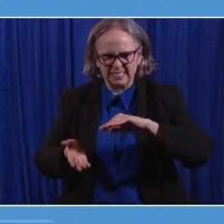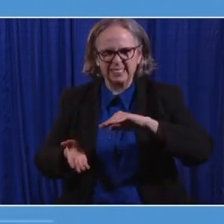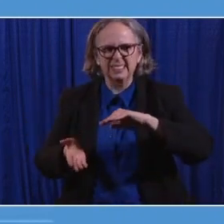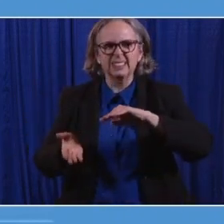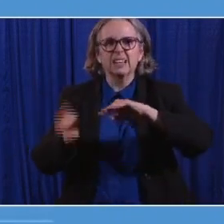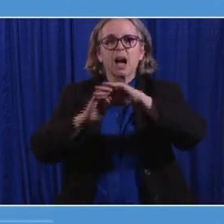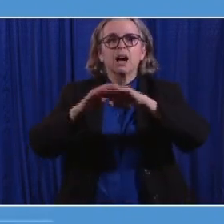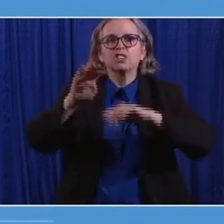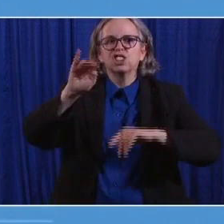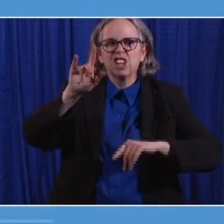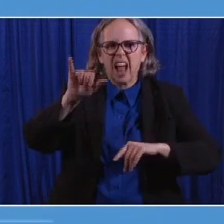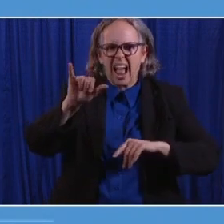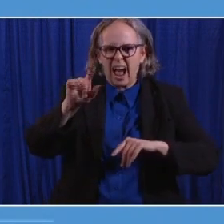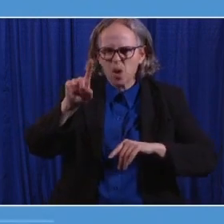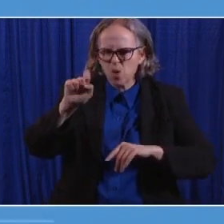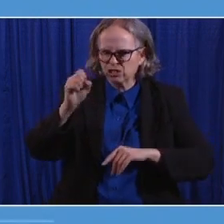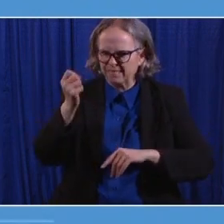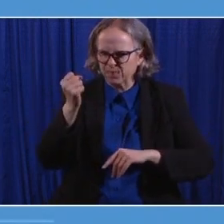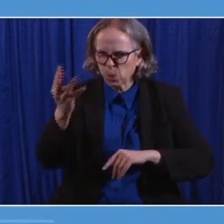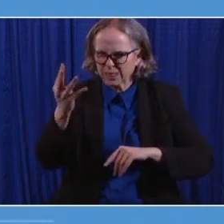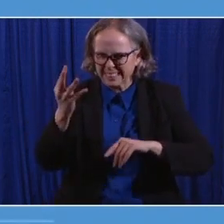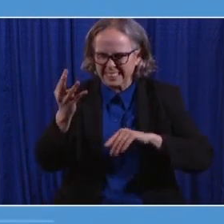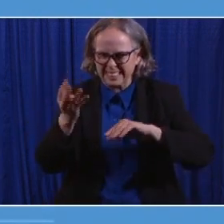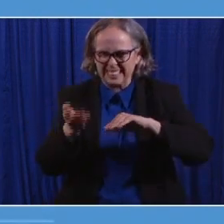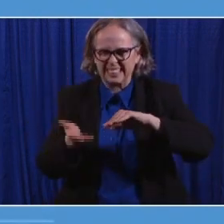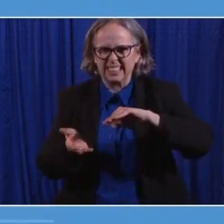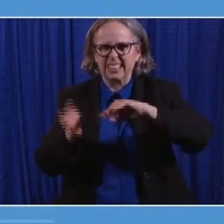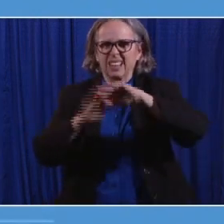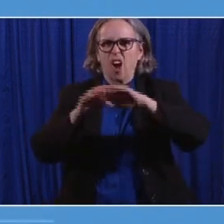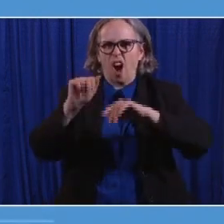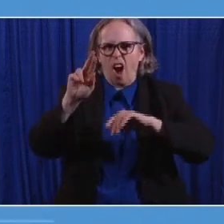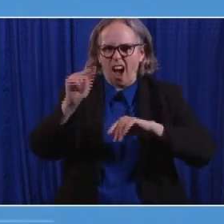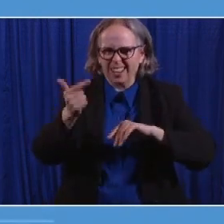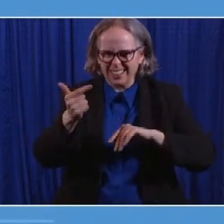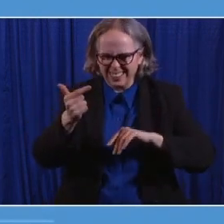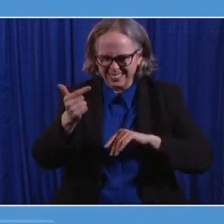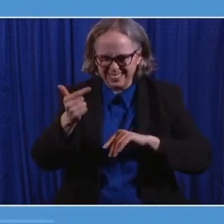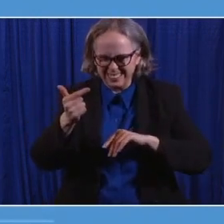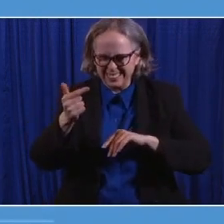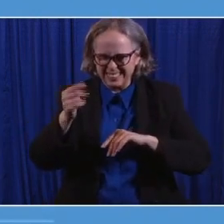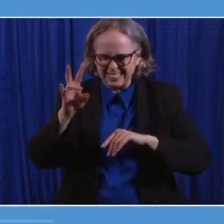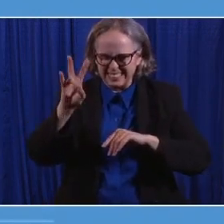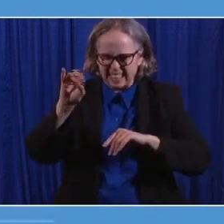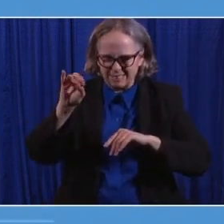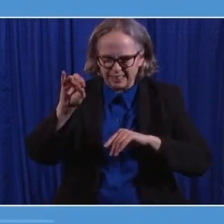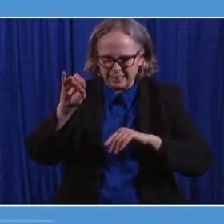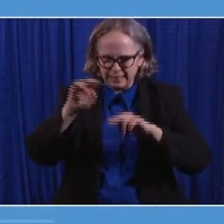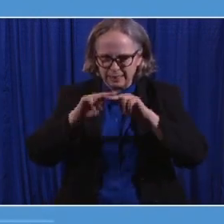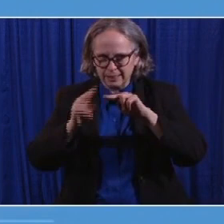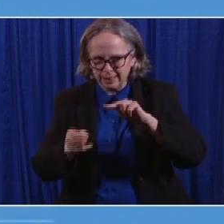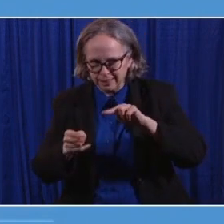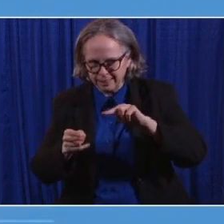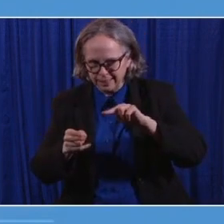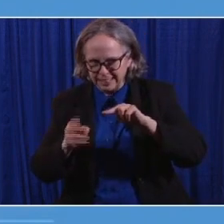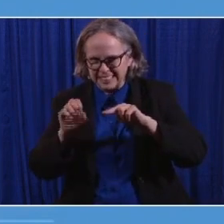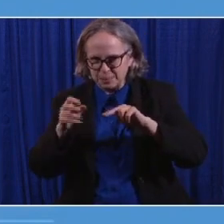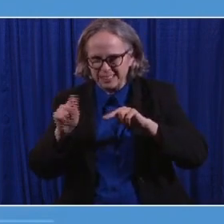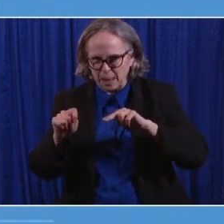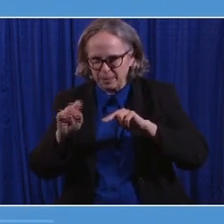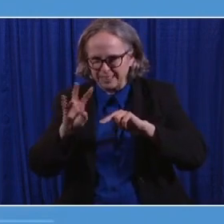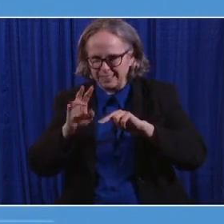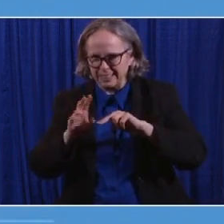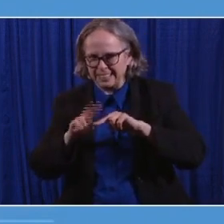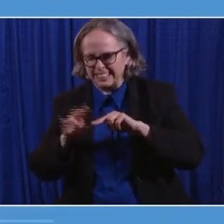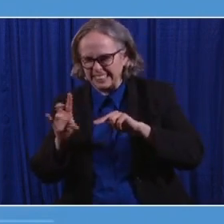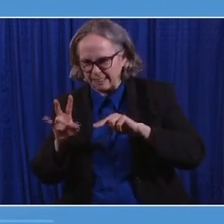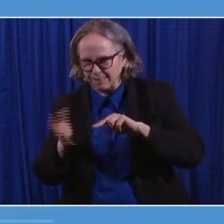gone up to 114. August, it was 70. September, 75. Then we